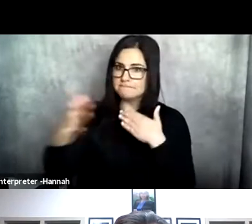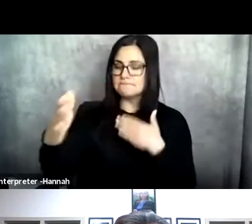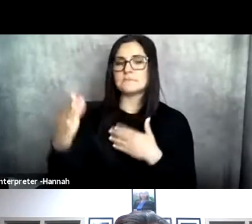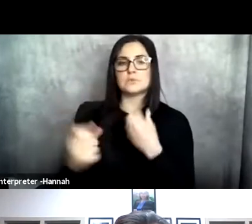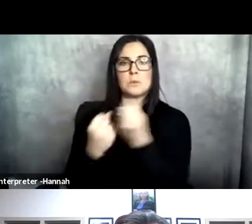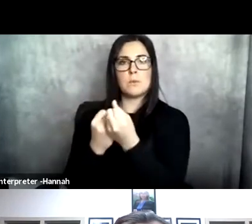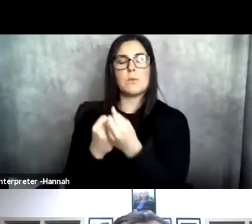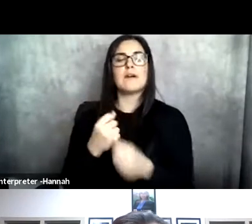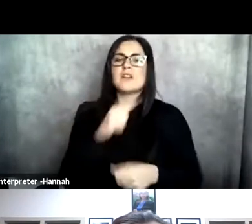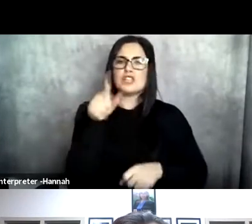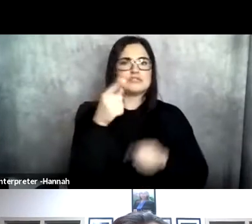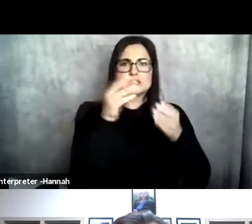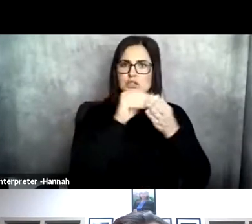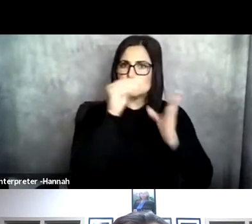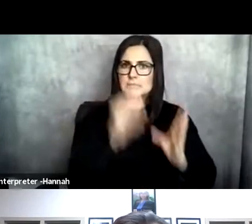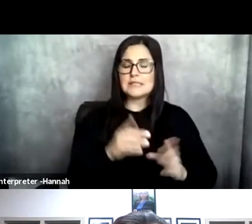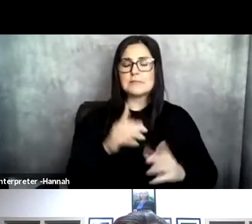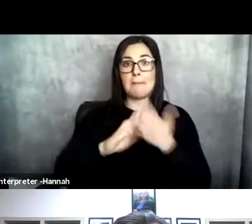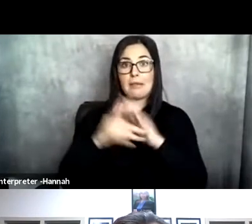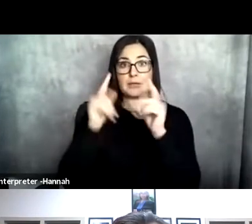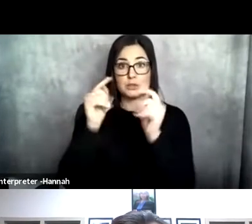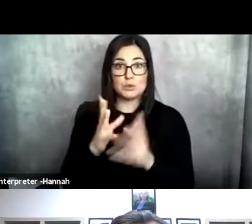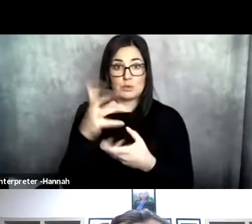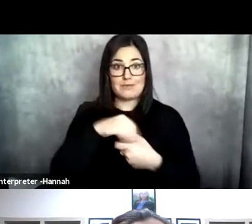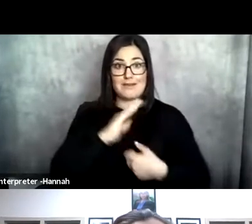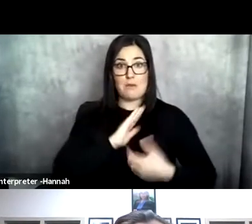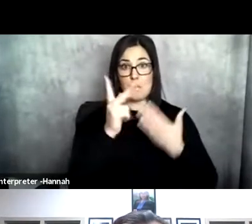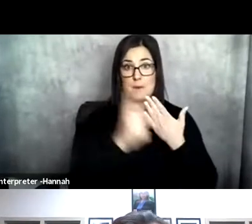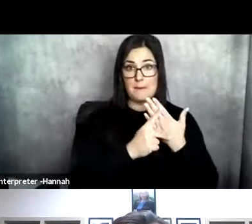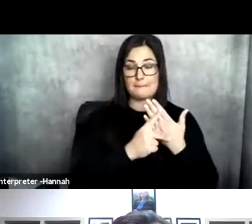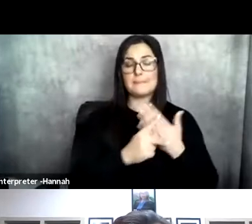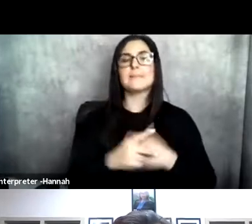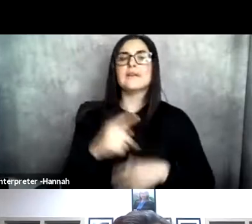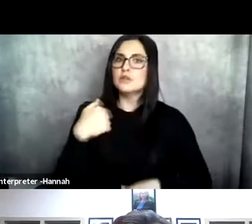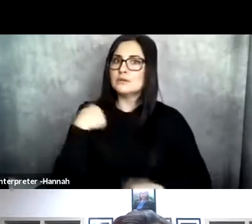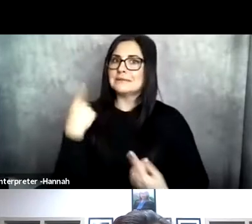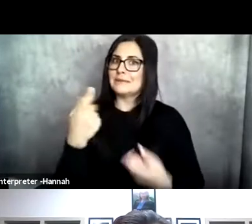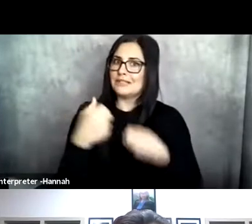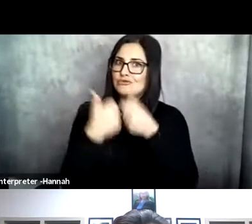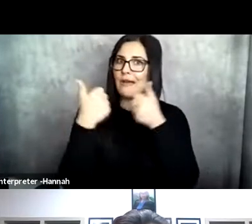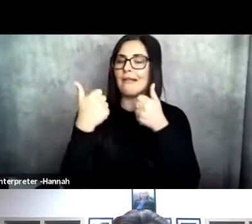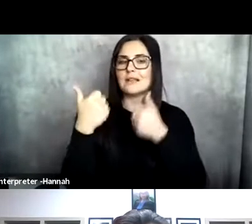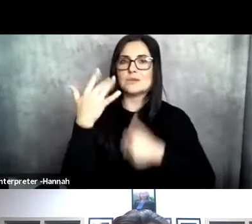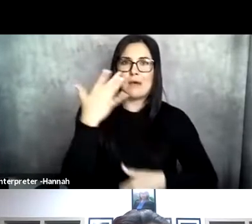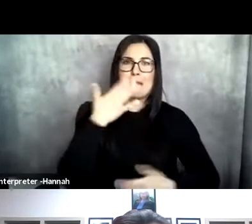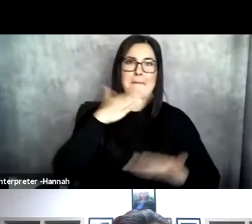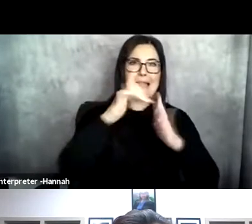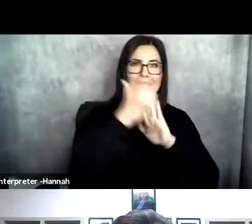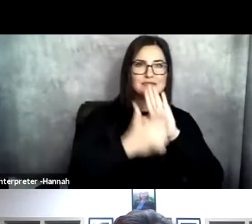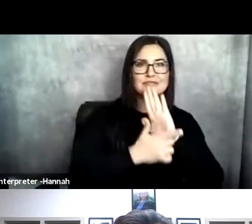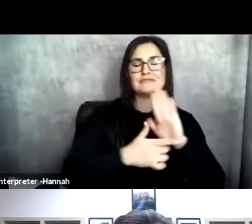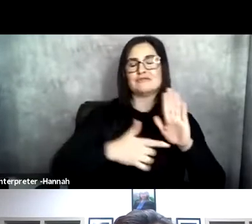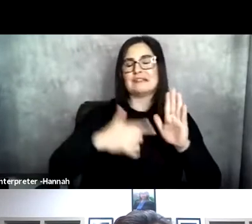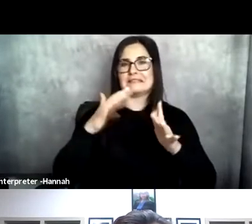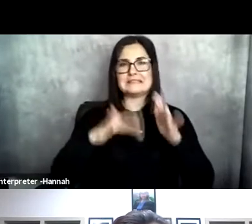students, but also as in becoming tutors in our program. This has been a challenge over the years with bad legislation and or